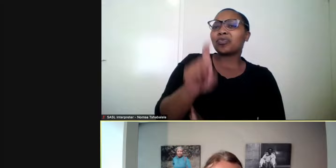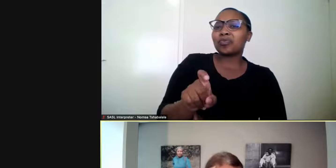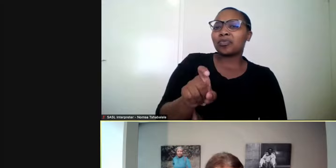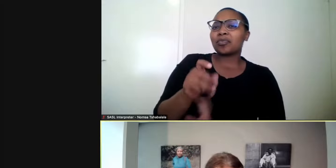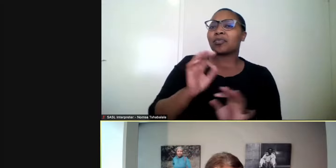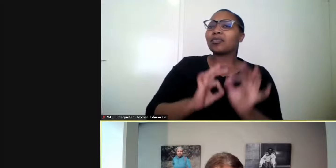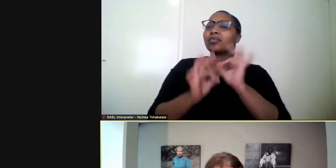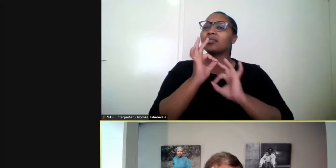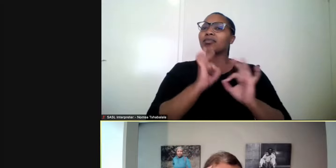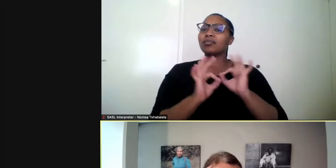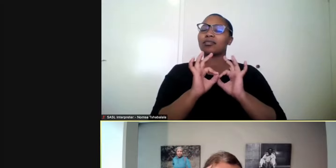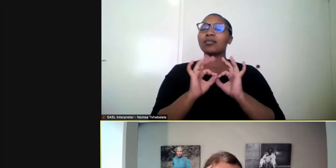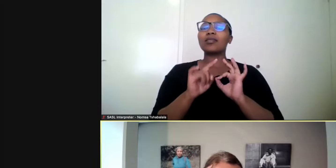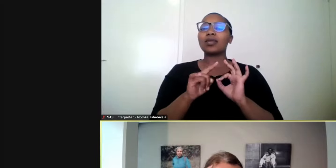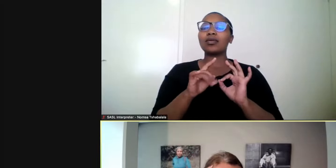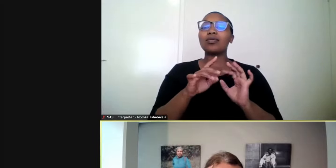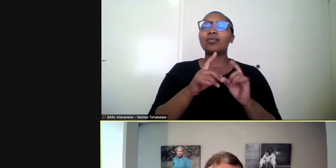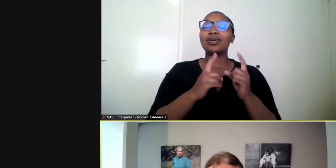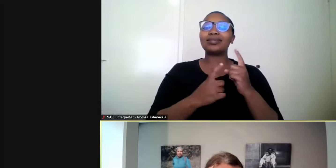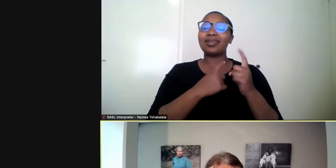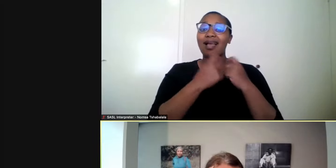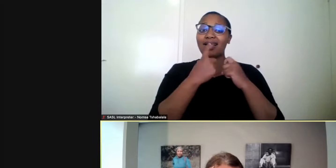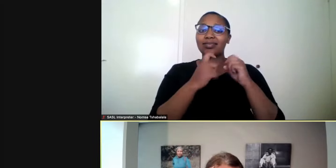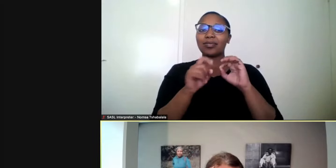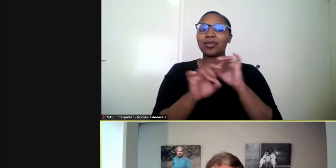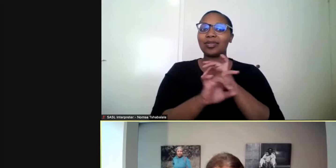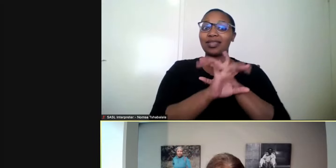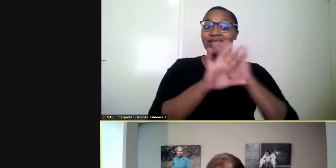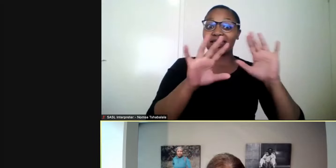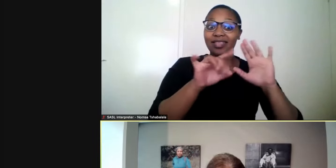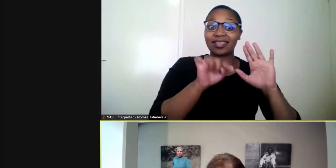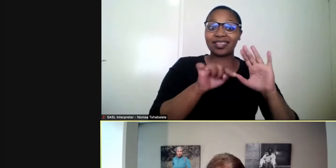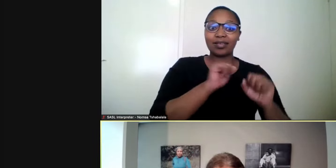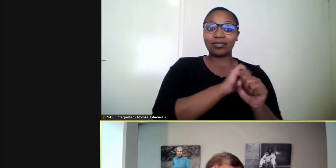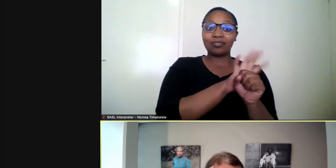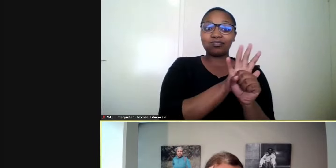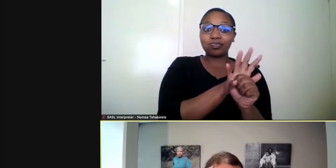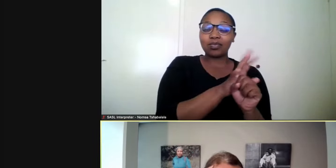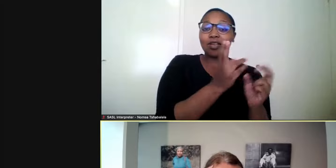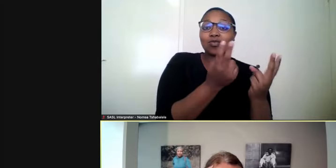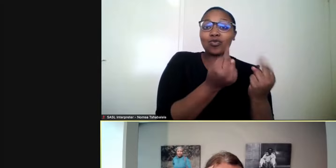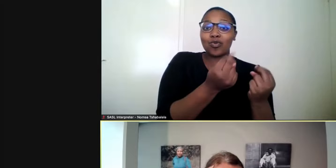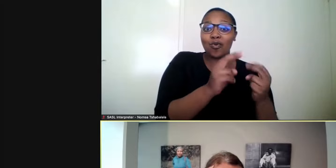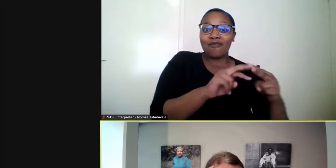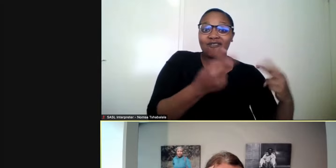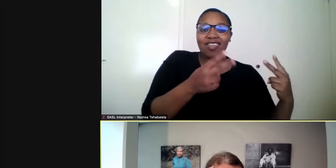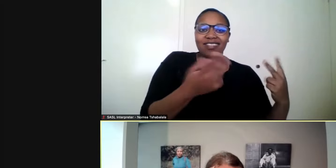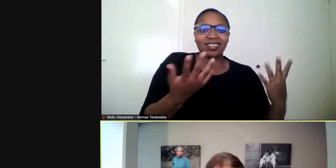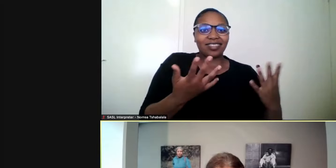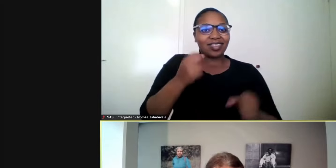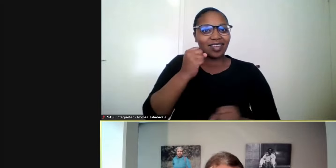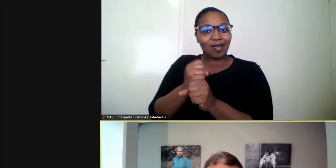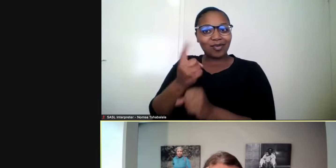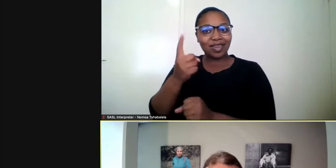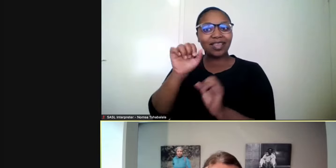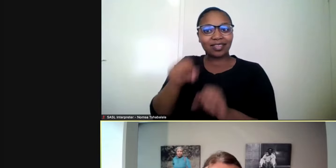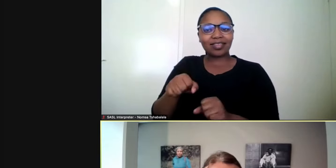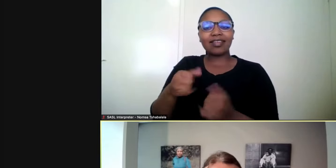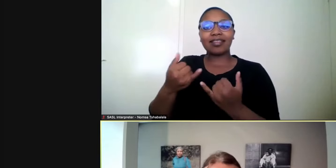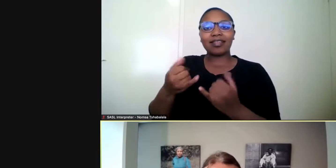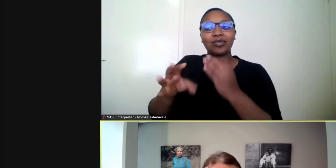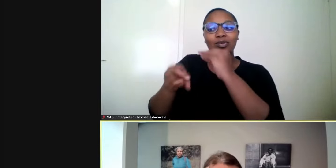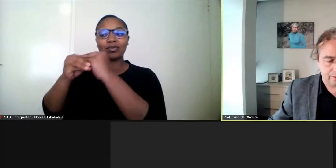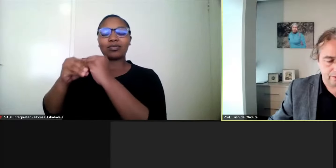clarity that this variant is in Gauteng. Yeah. And to answer that, I would like to invite Professor